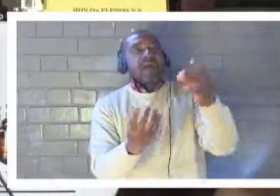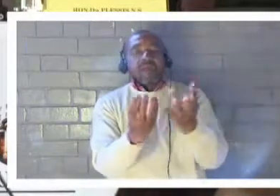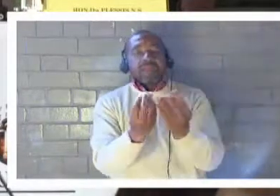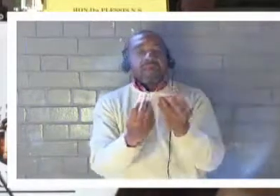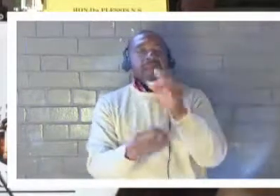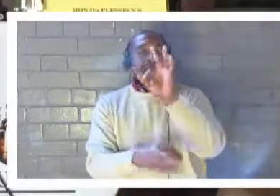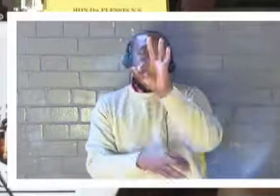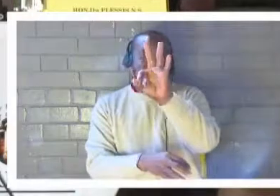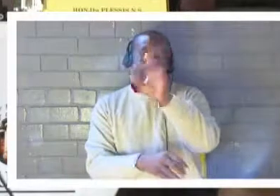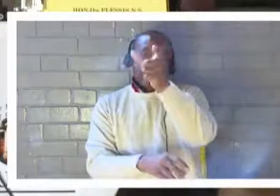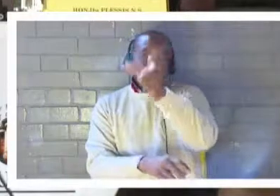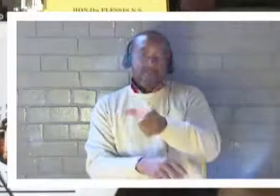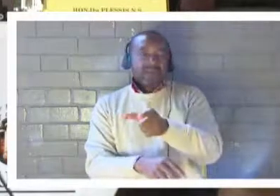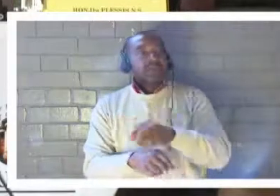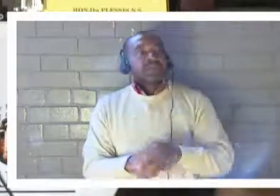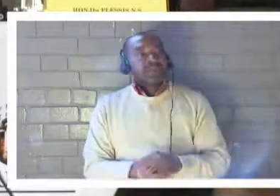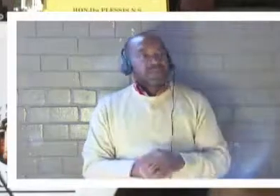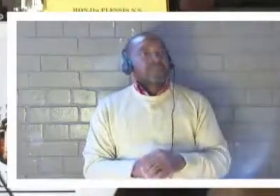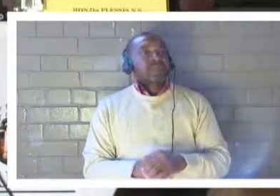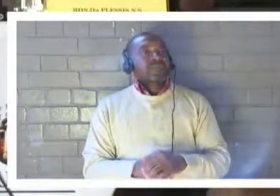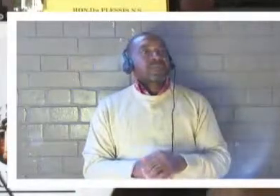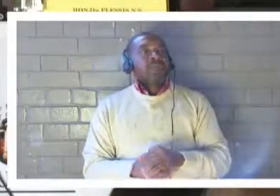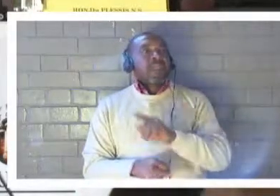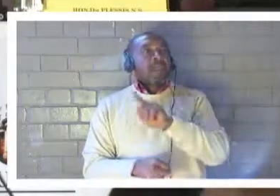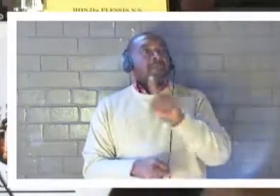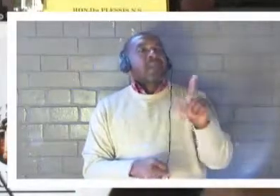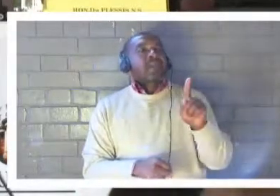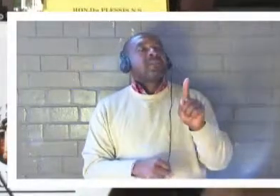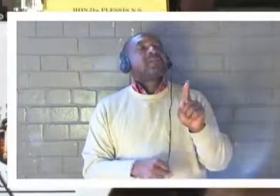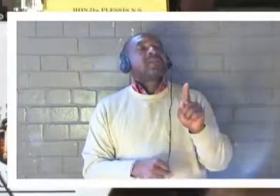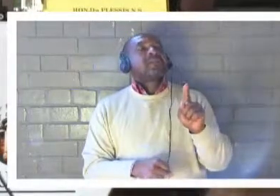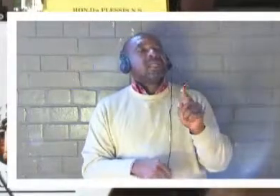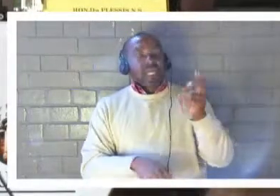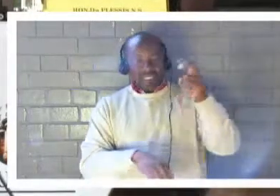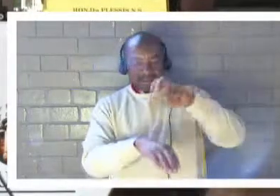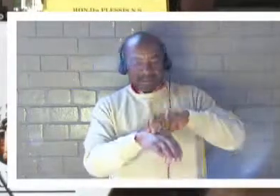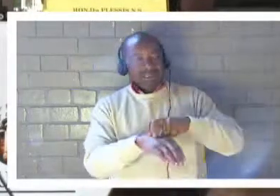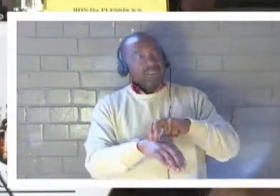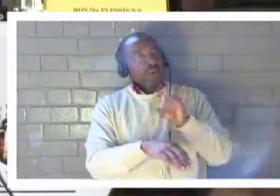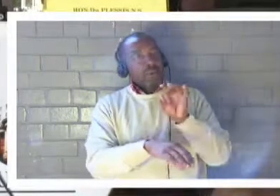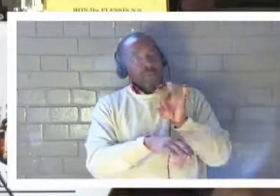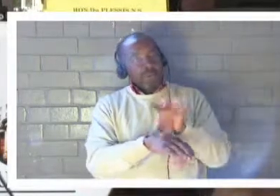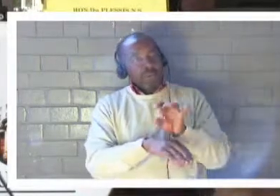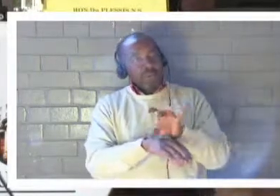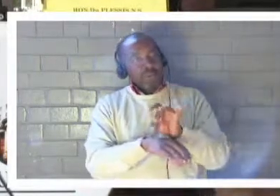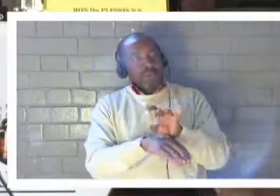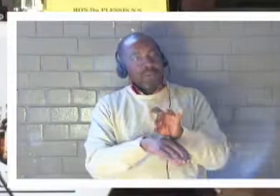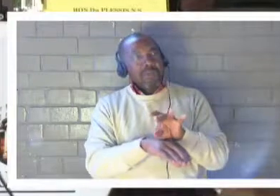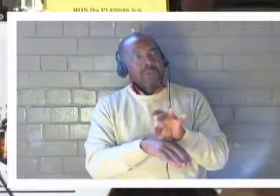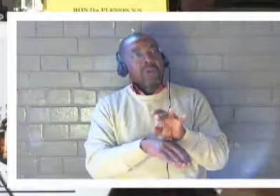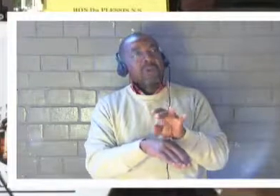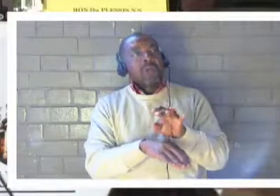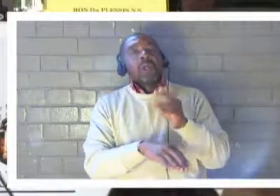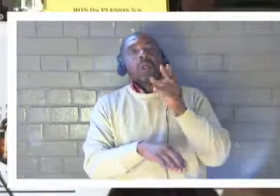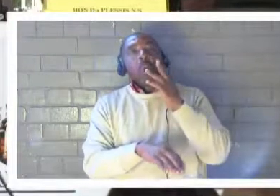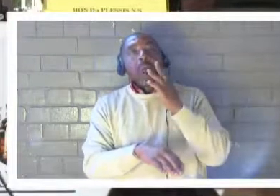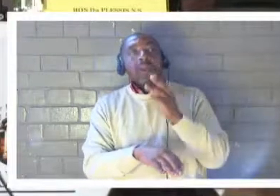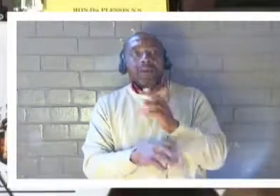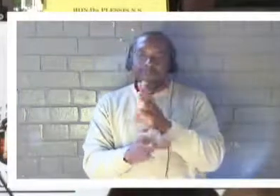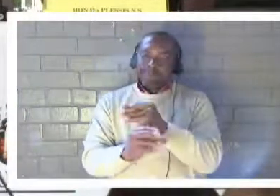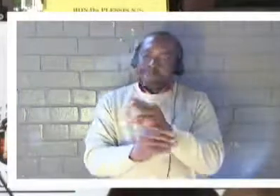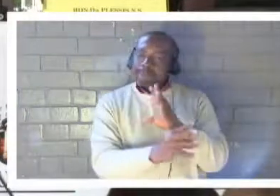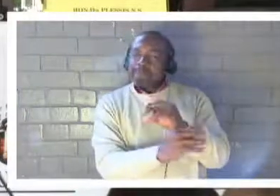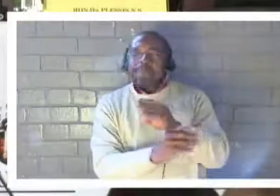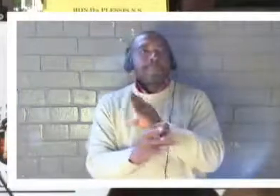three. But just to remind you again as you speak, that the